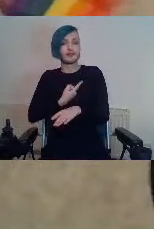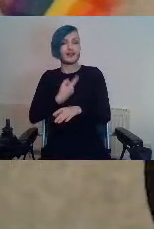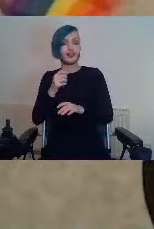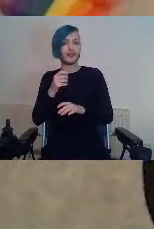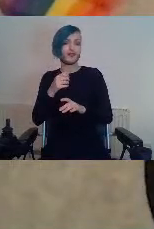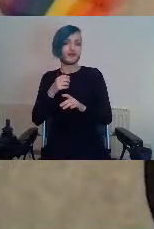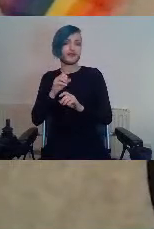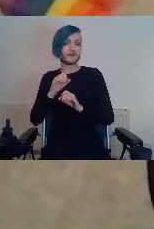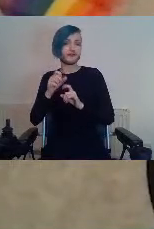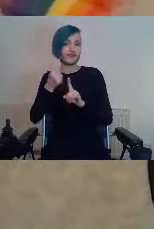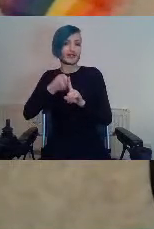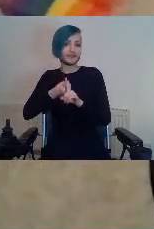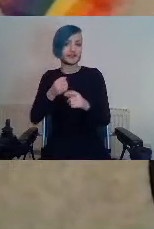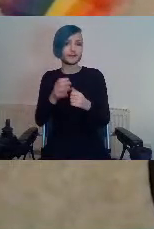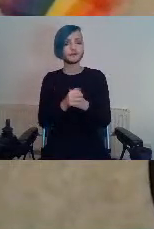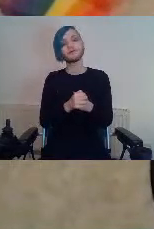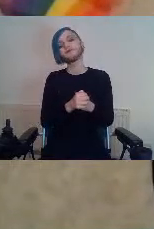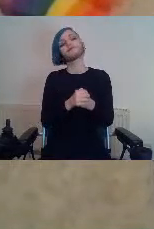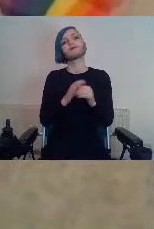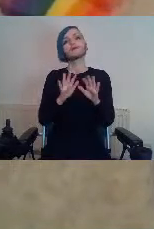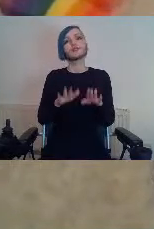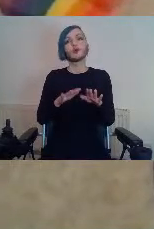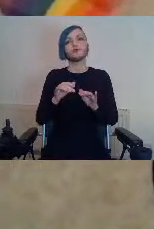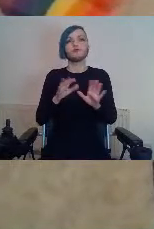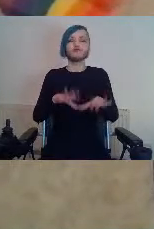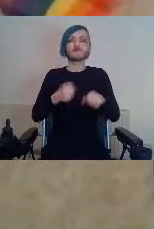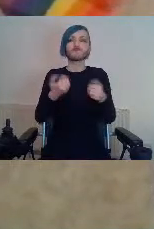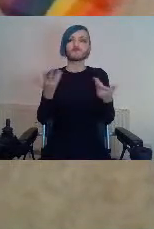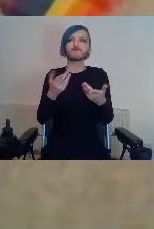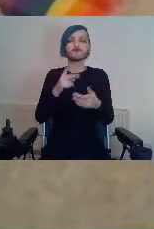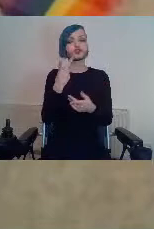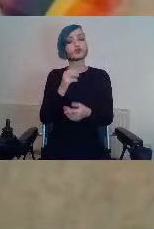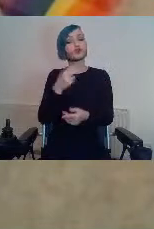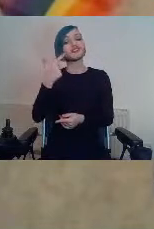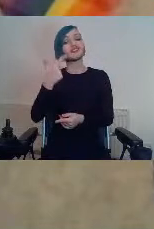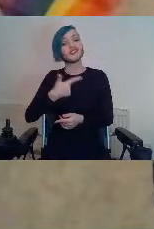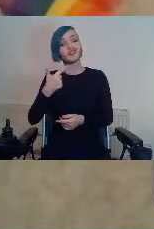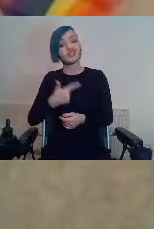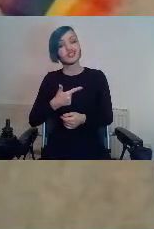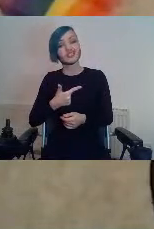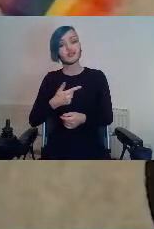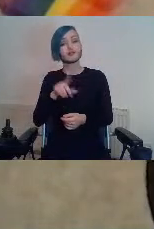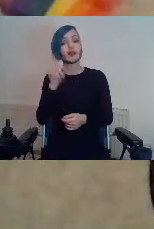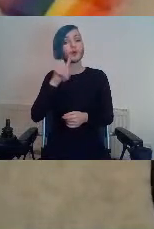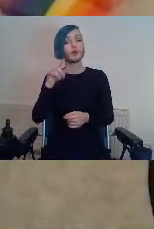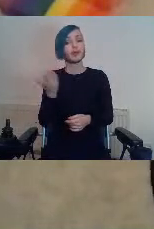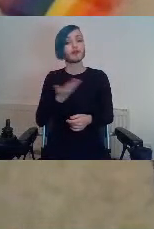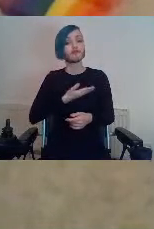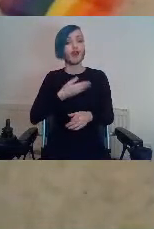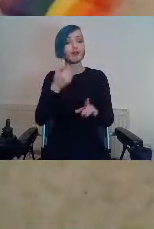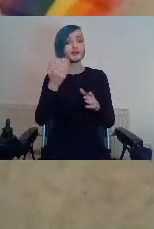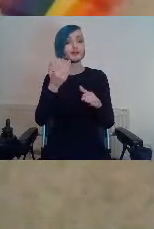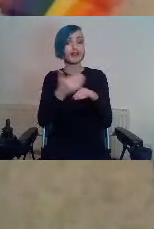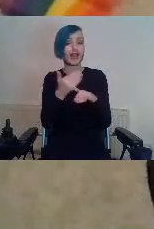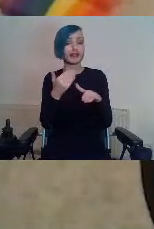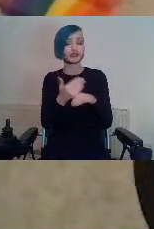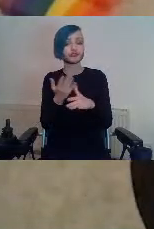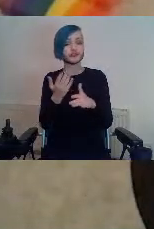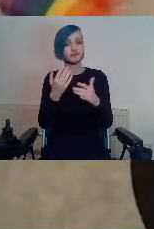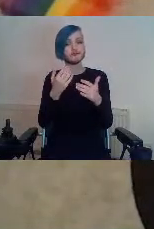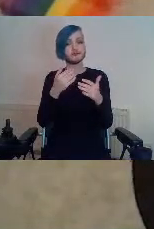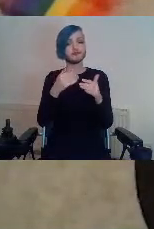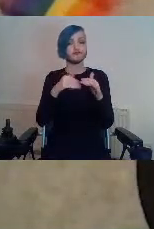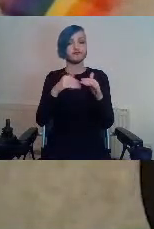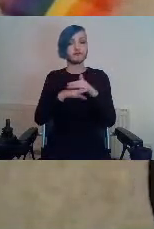start. 2017, we are doing first women's rights action in my women in my native